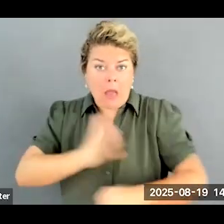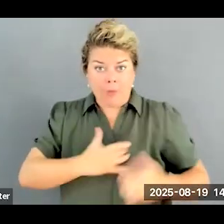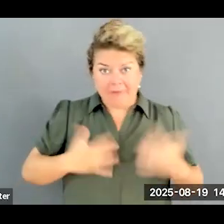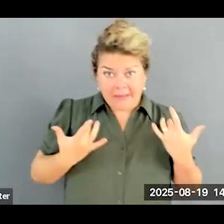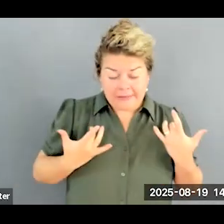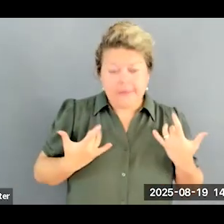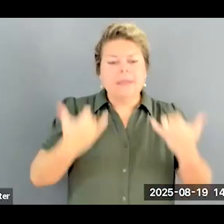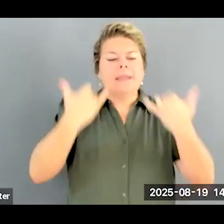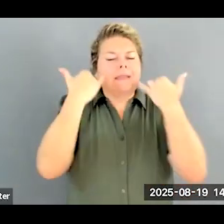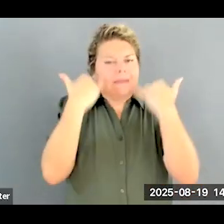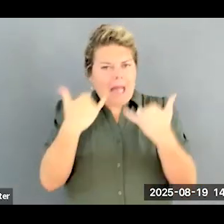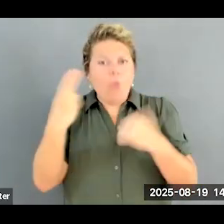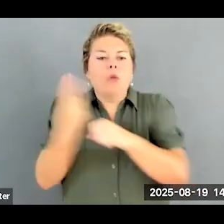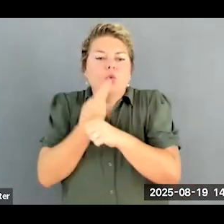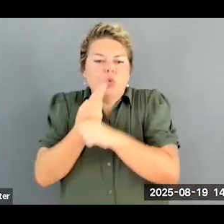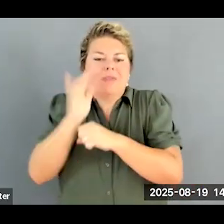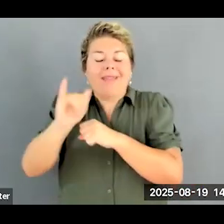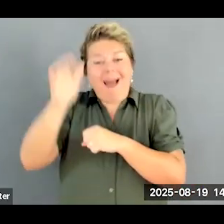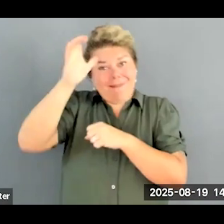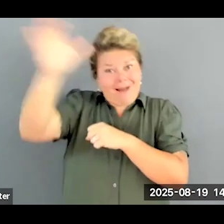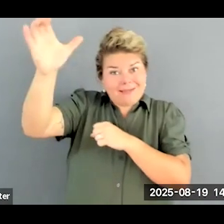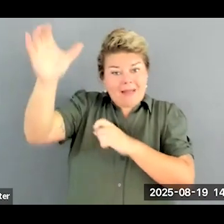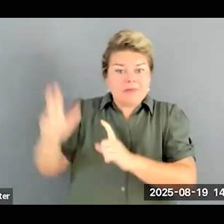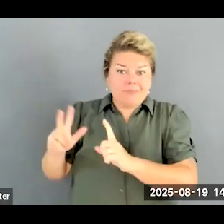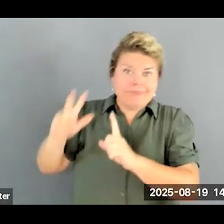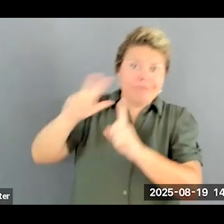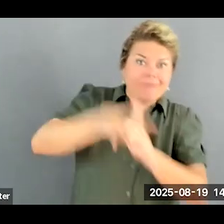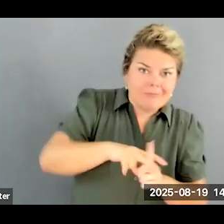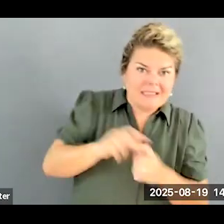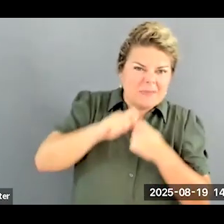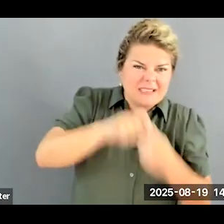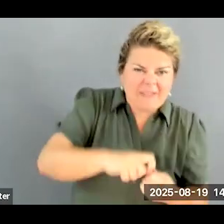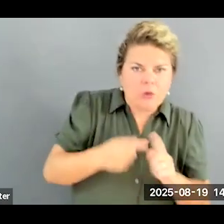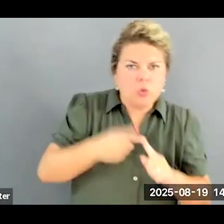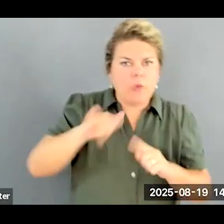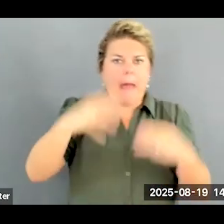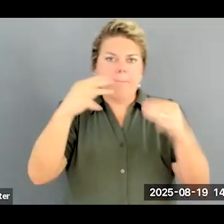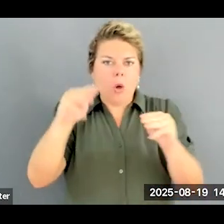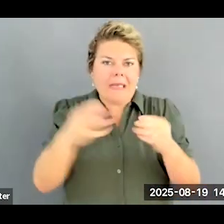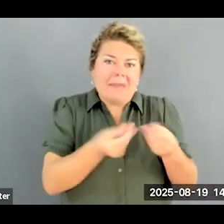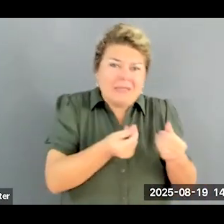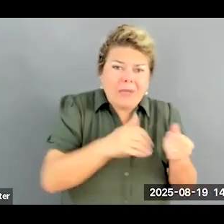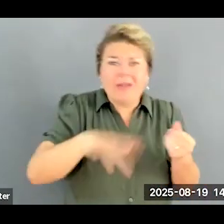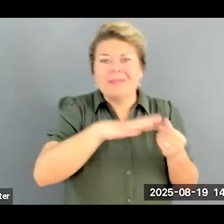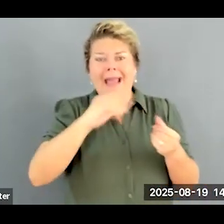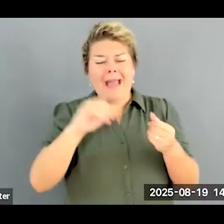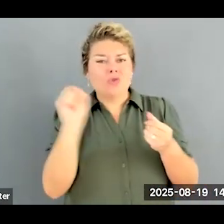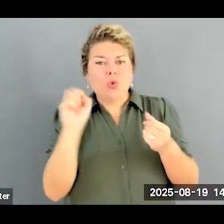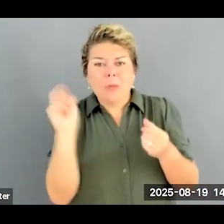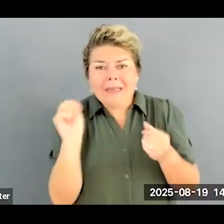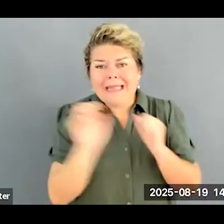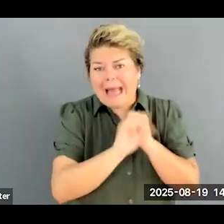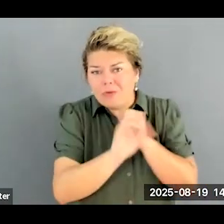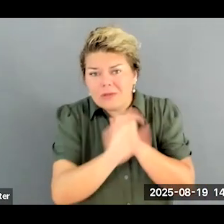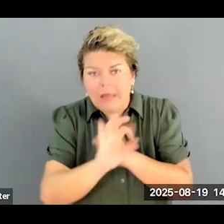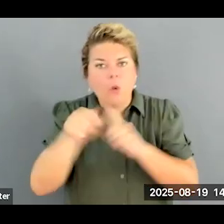the concepts of digital technology and alt text specific to their marketing materials and social media advertisement